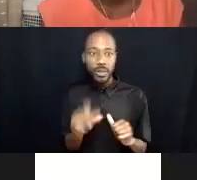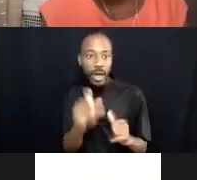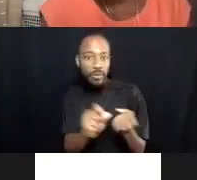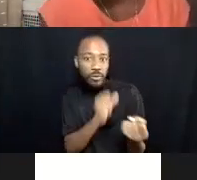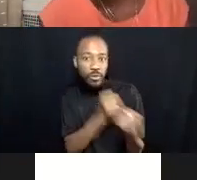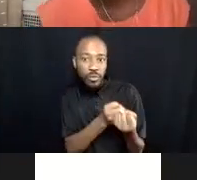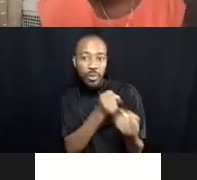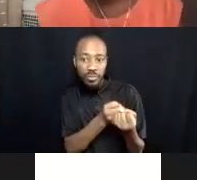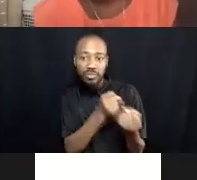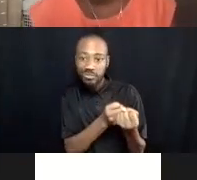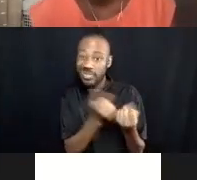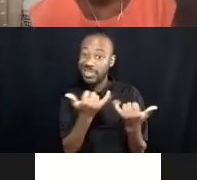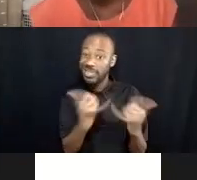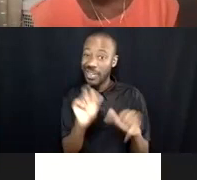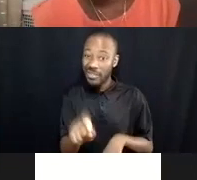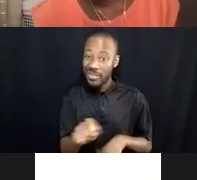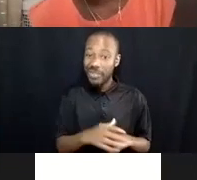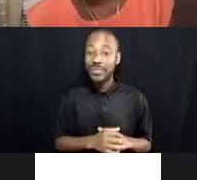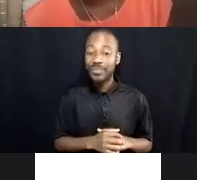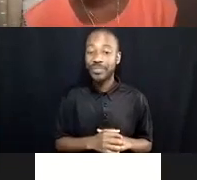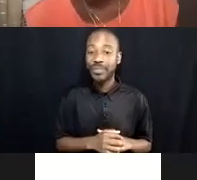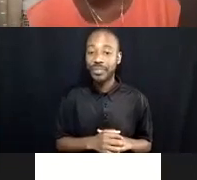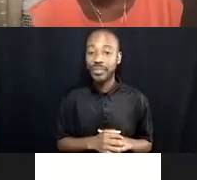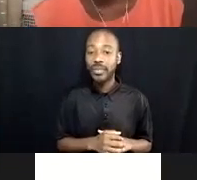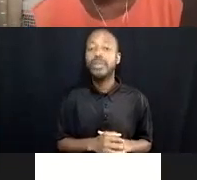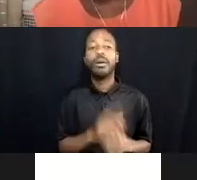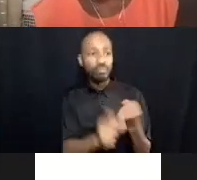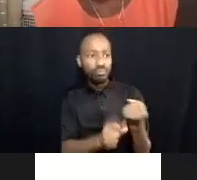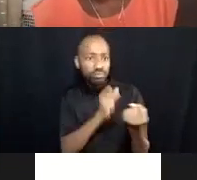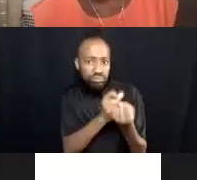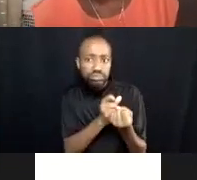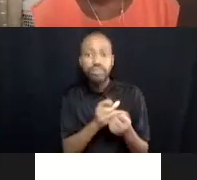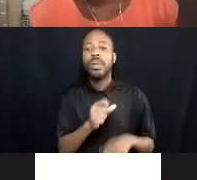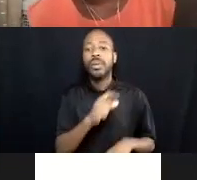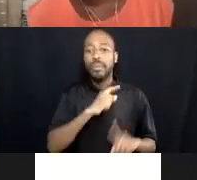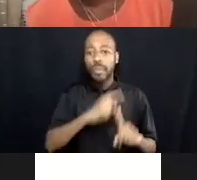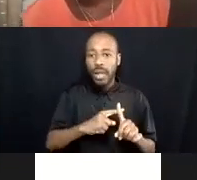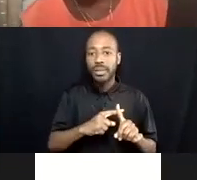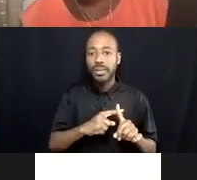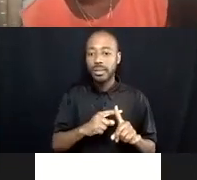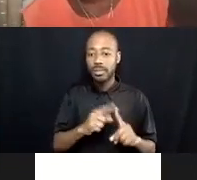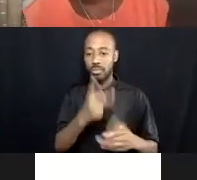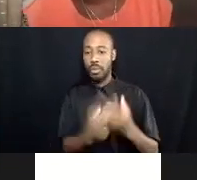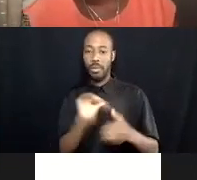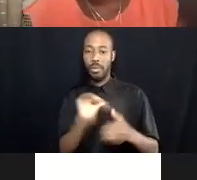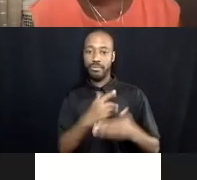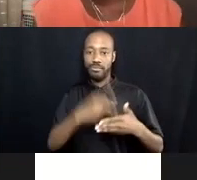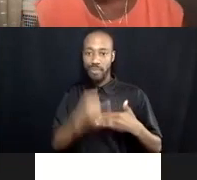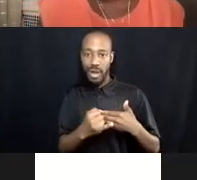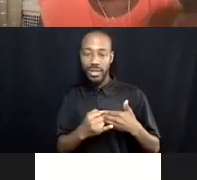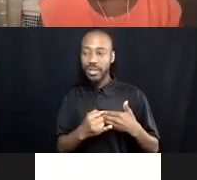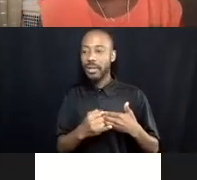days. And in addition to supporting her, and by taking her lead with both our projects that concern people on